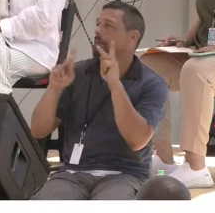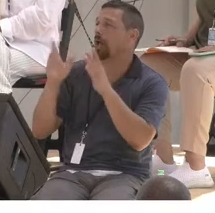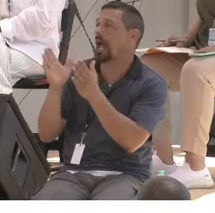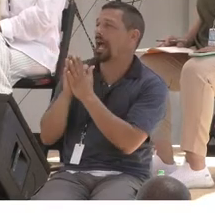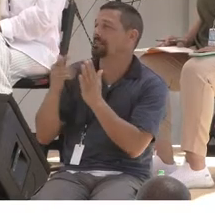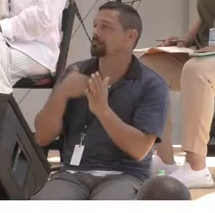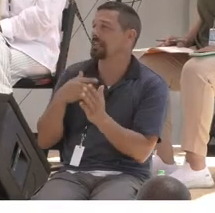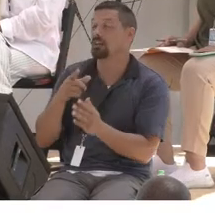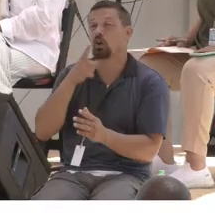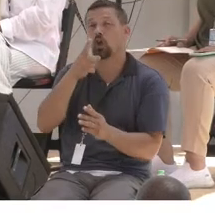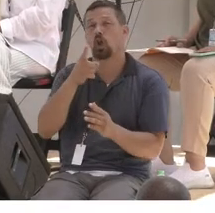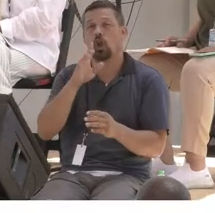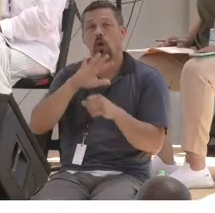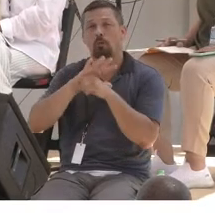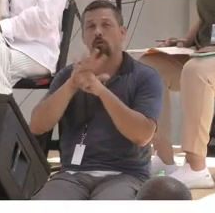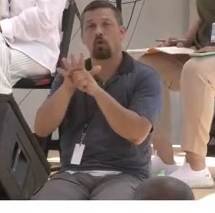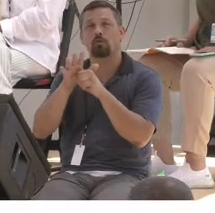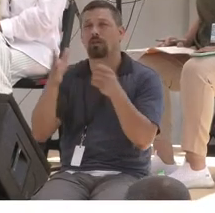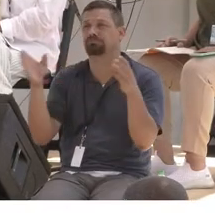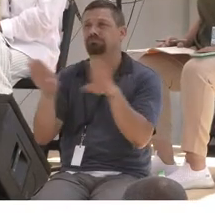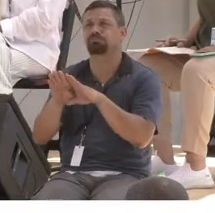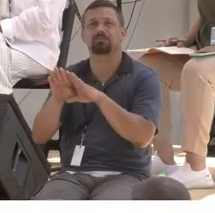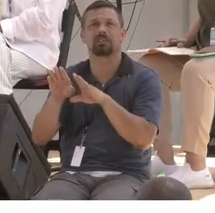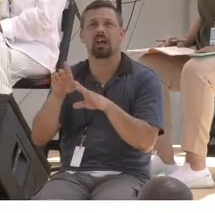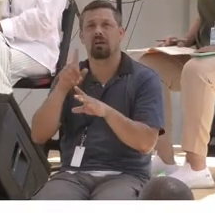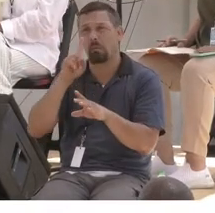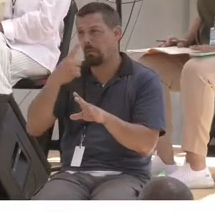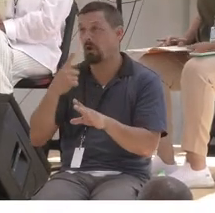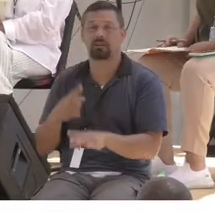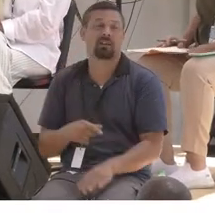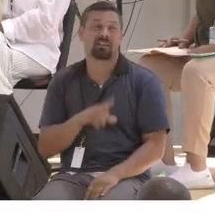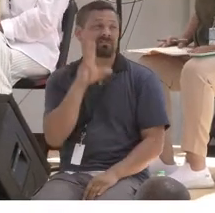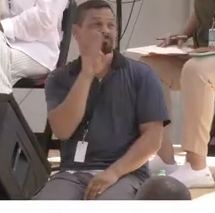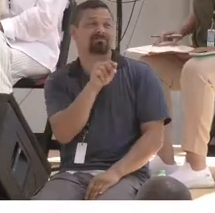lockdown, were you really bored? I was like, no, I was so busy.